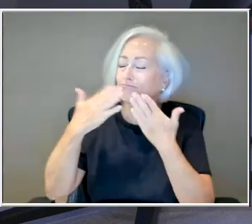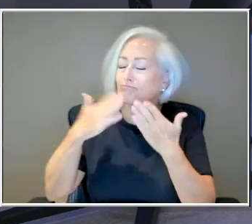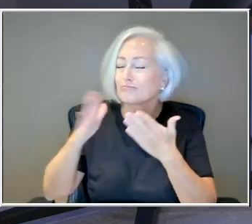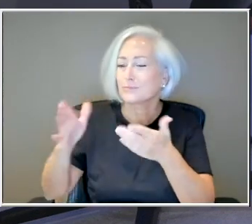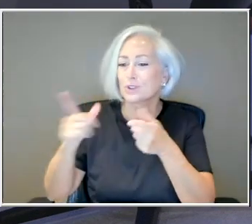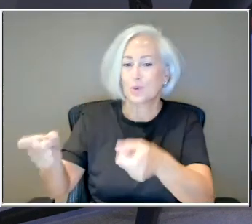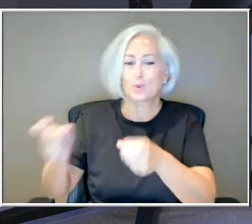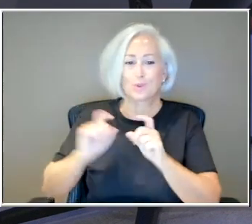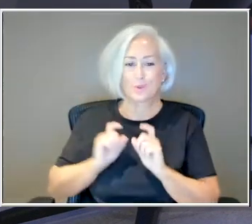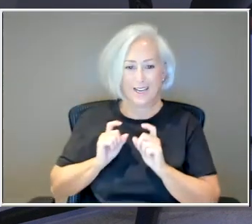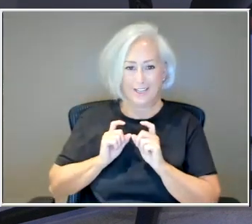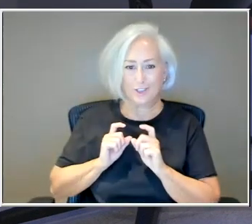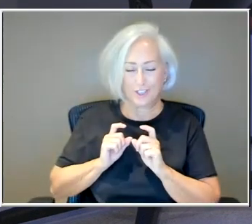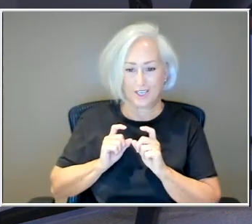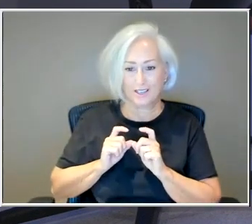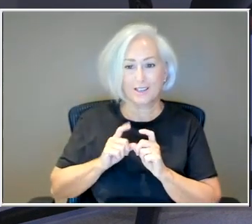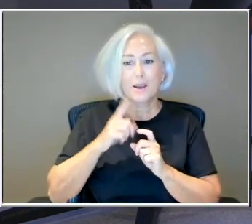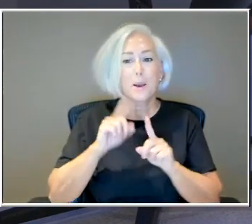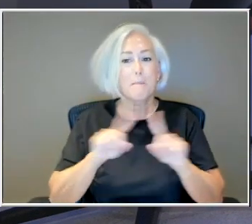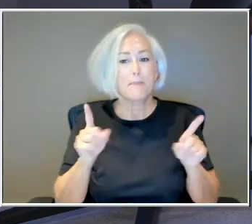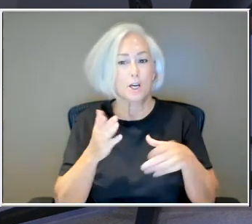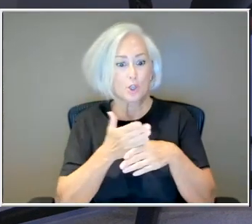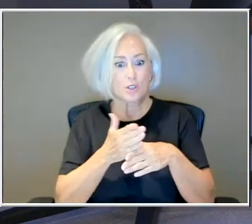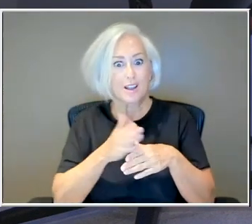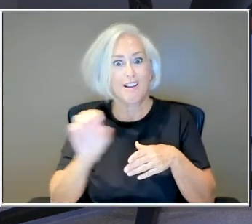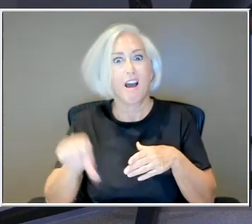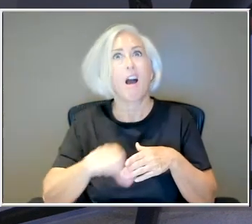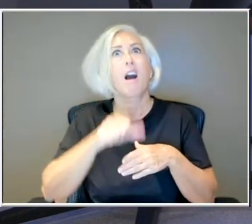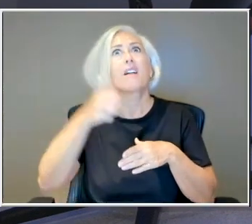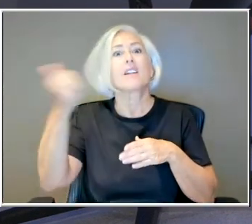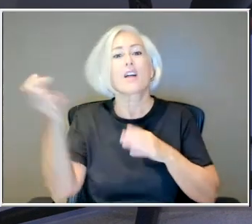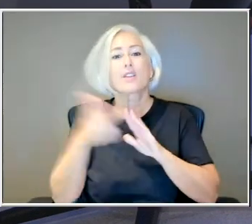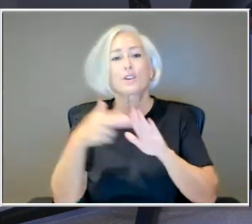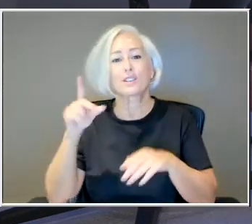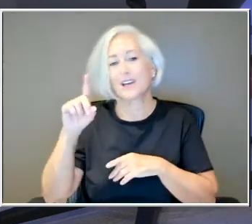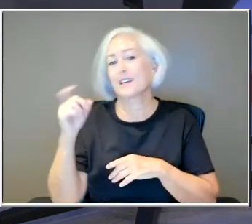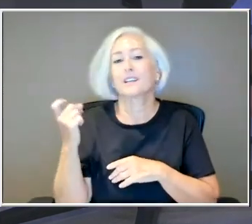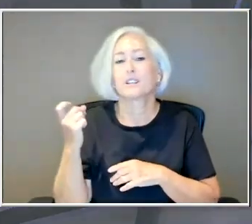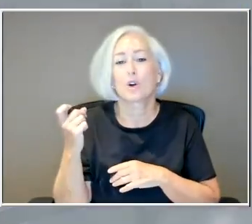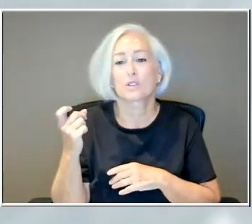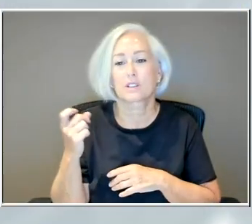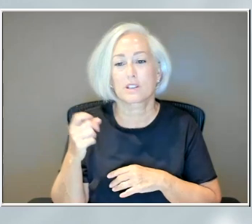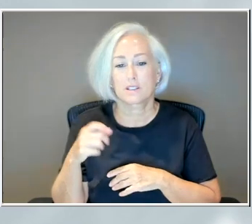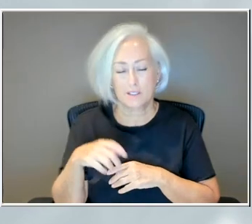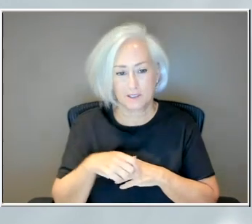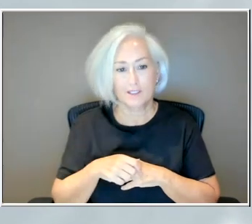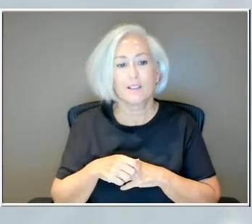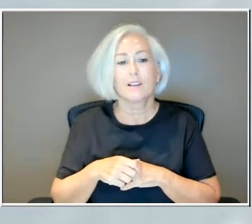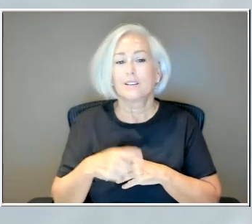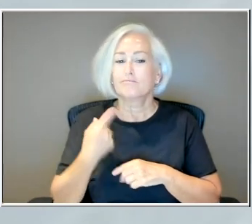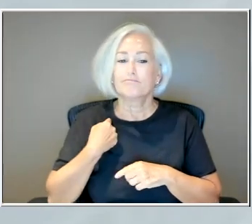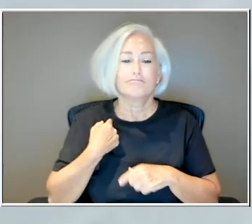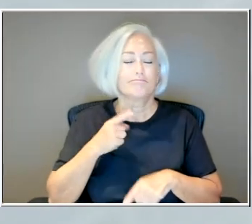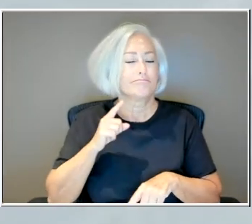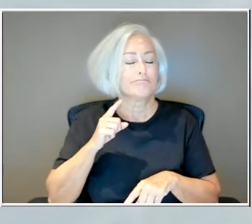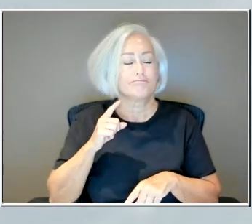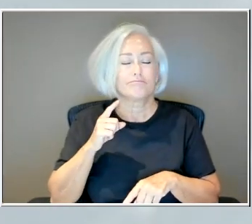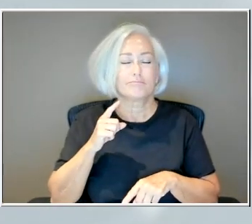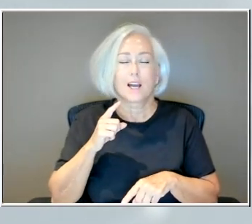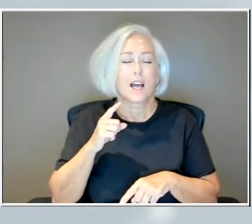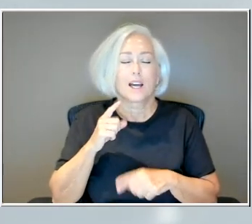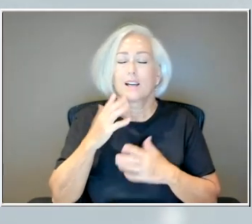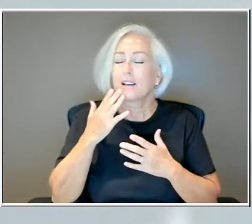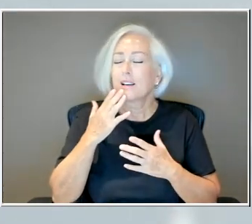shared, though, another diagnosis. So you wrote in it, in part, it says, I can't thank you, or I can't tell